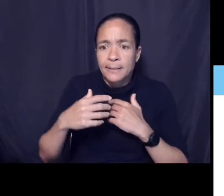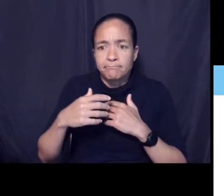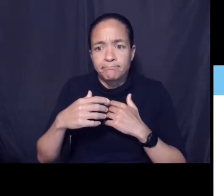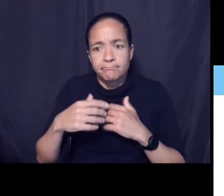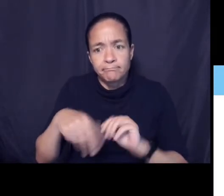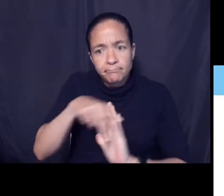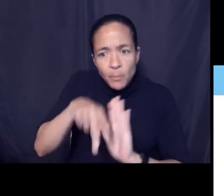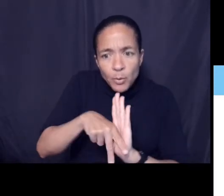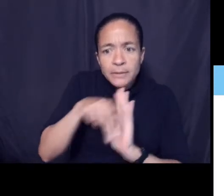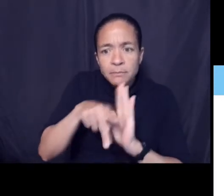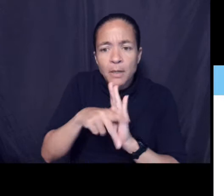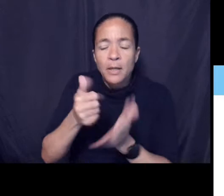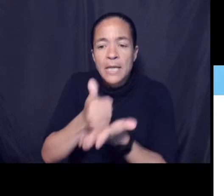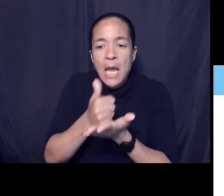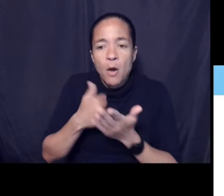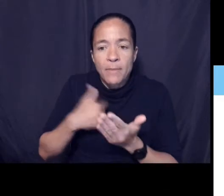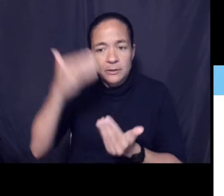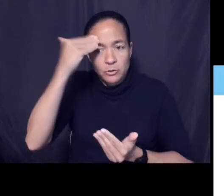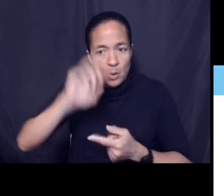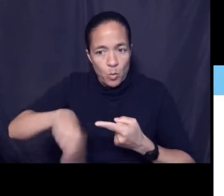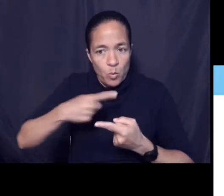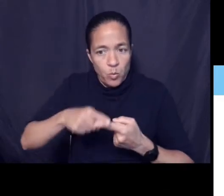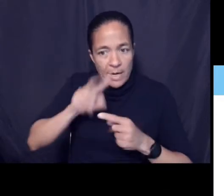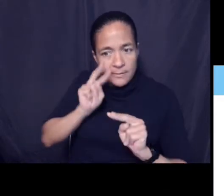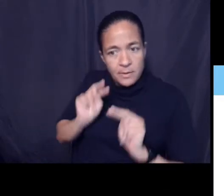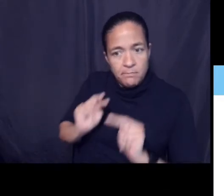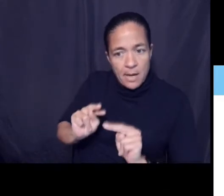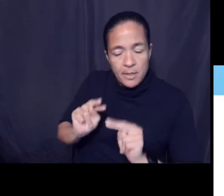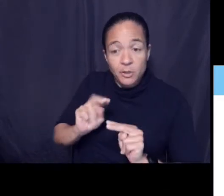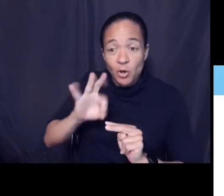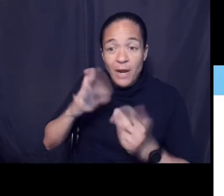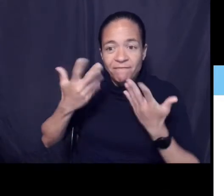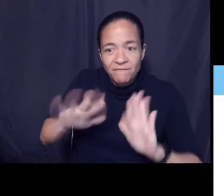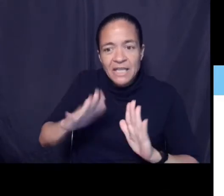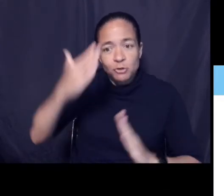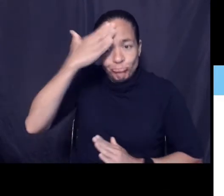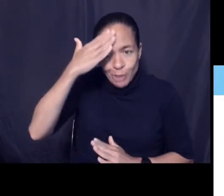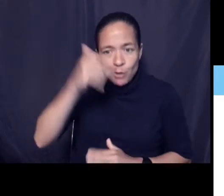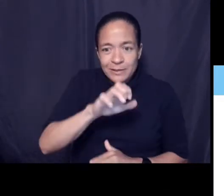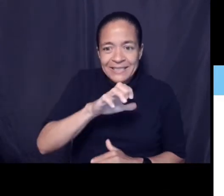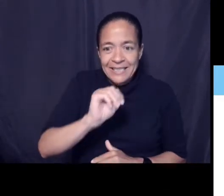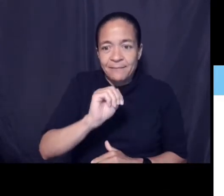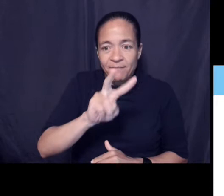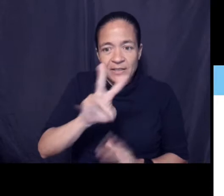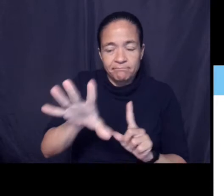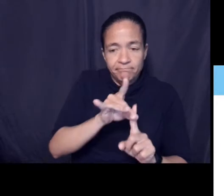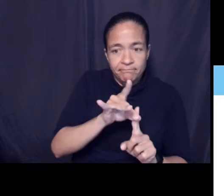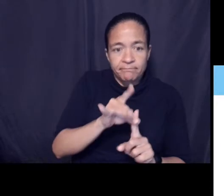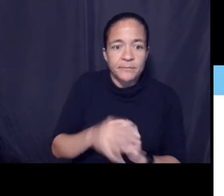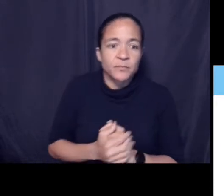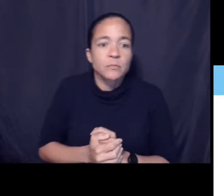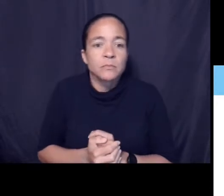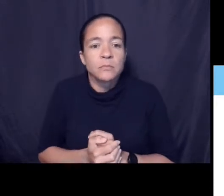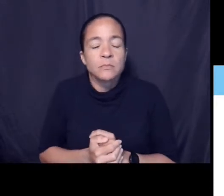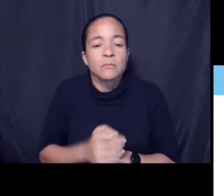when to monitor hearing status in infants and children with confirmed CCMV infections. The first one is the Joint